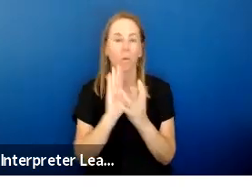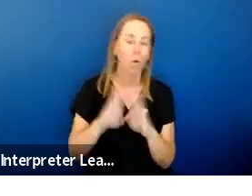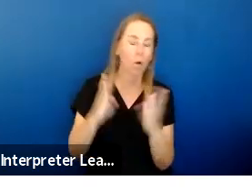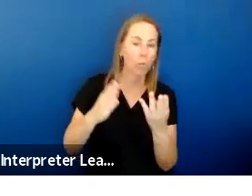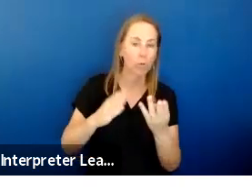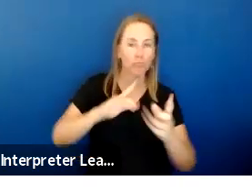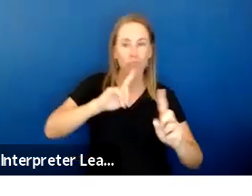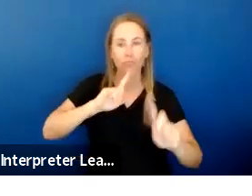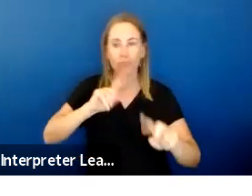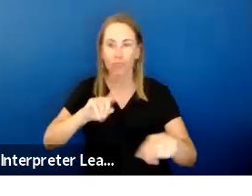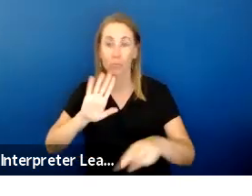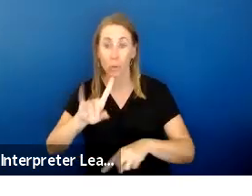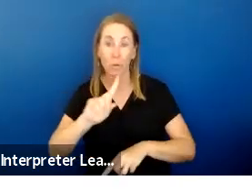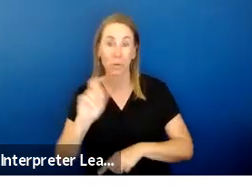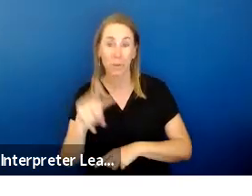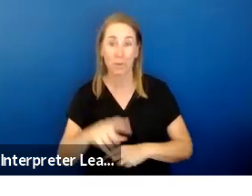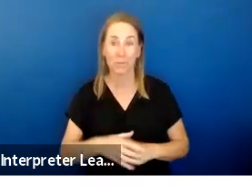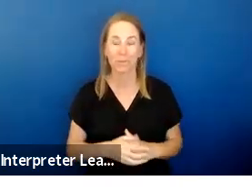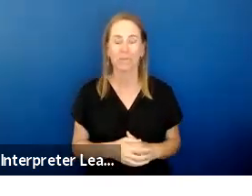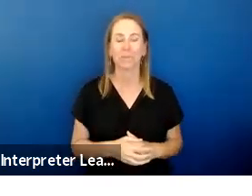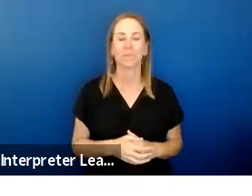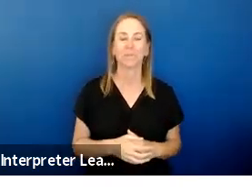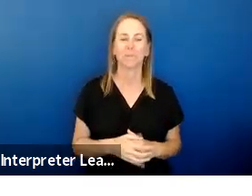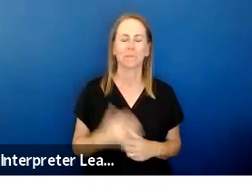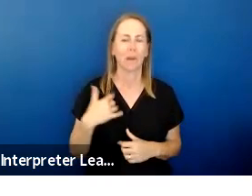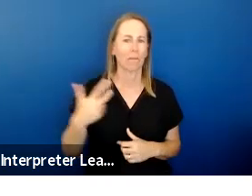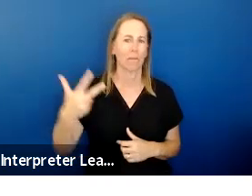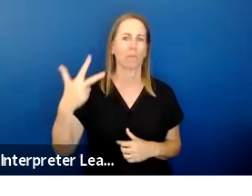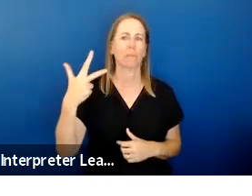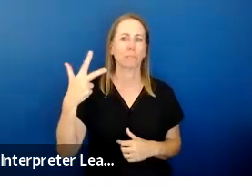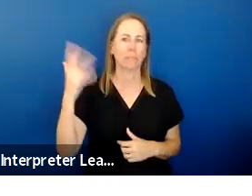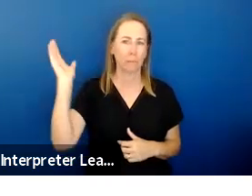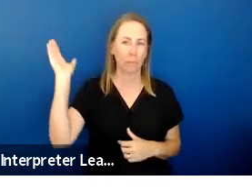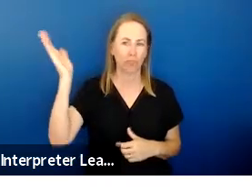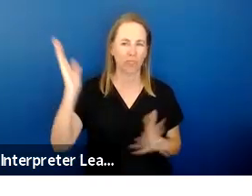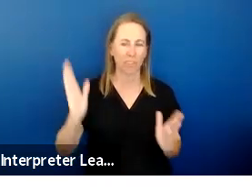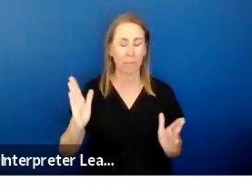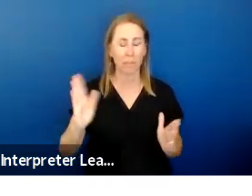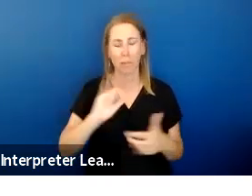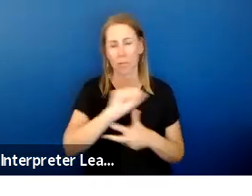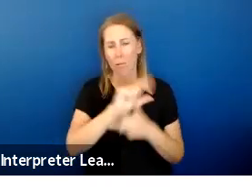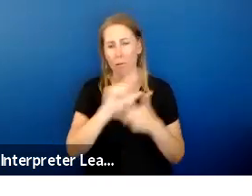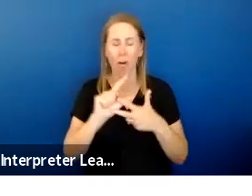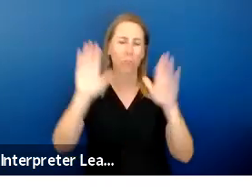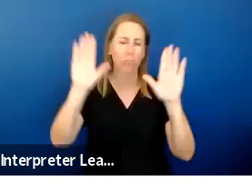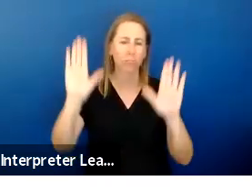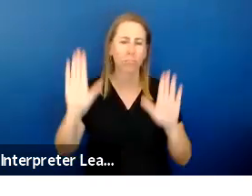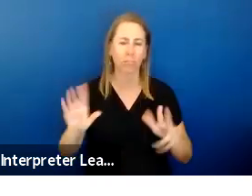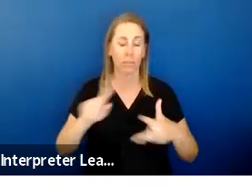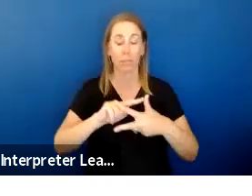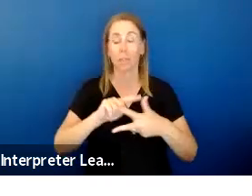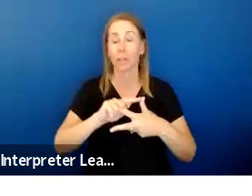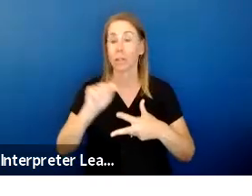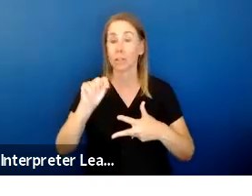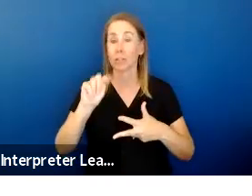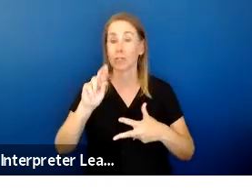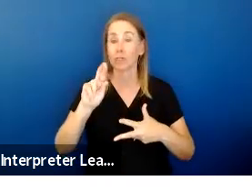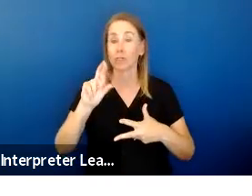those. We have three amazing speakers today. We have Tracy, Peter, and